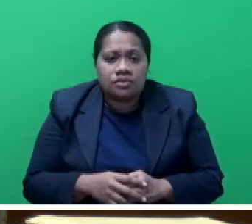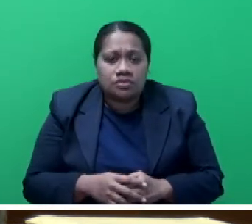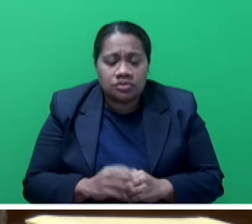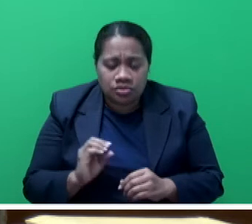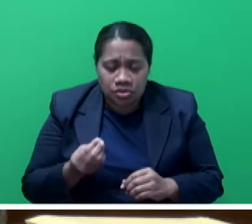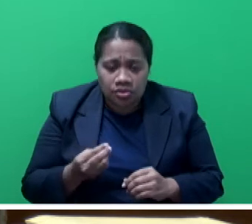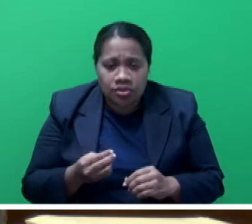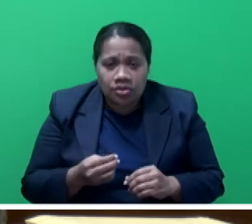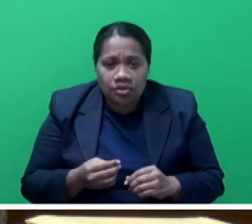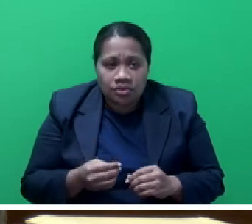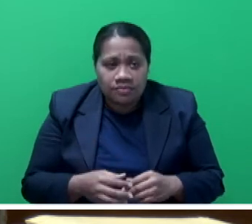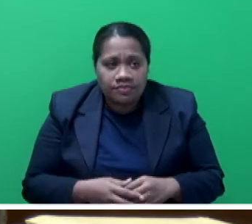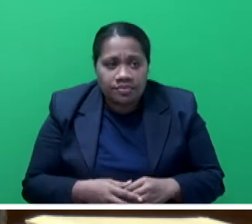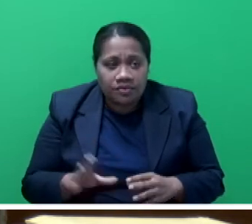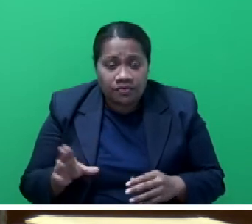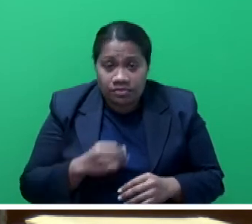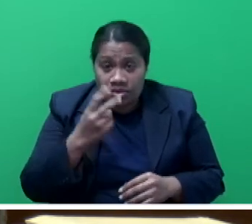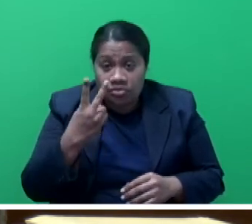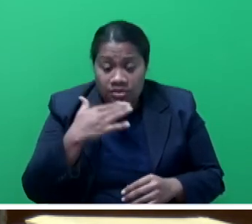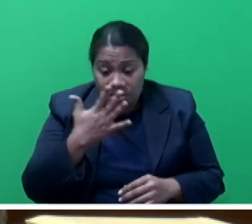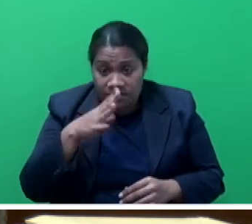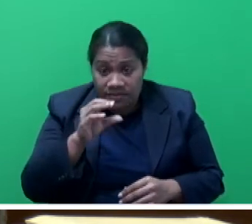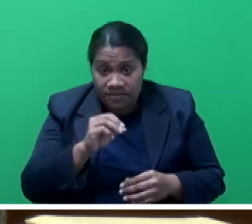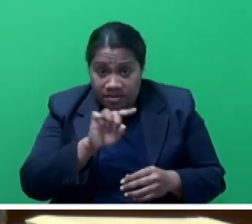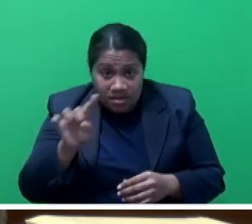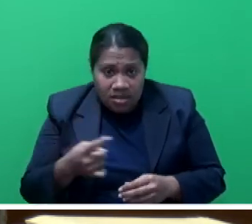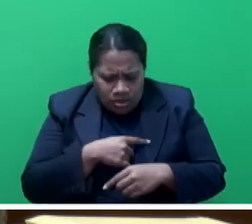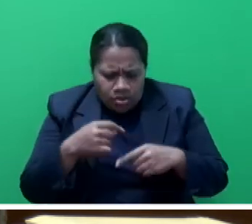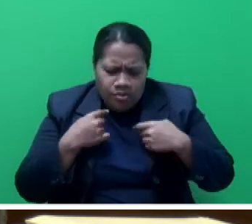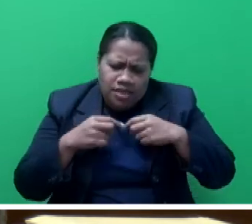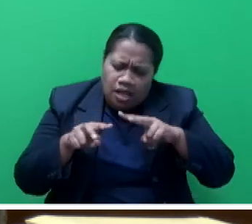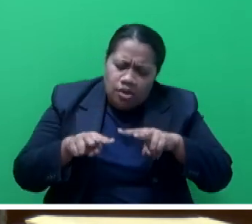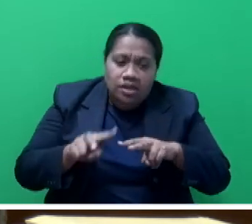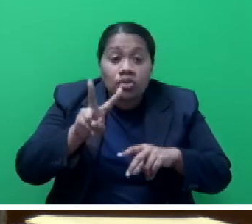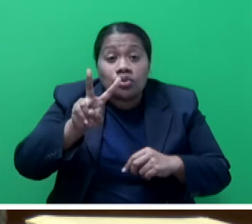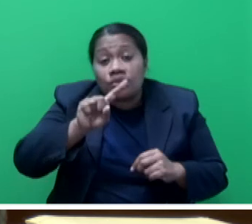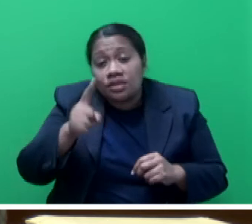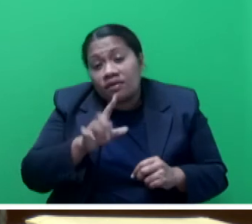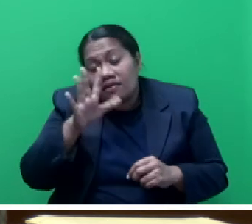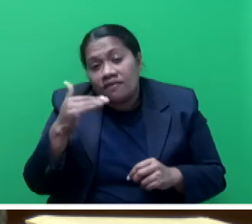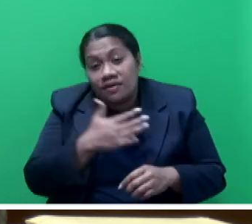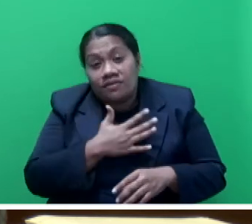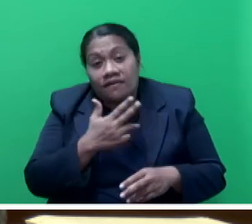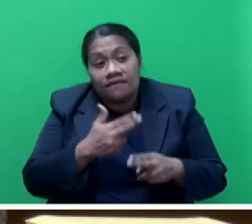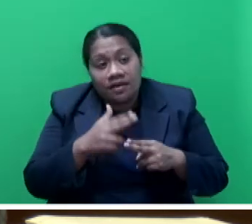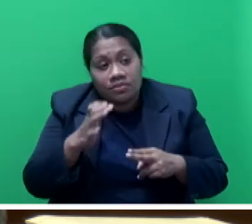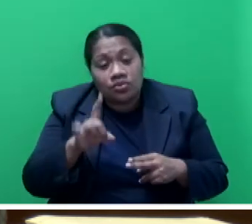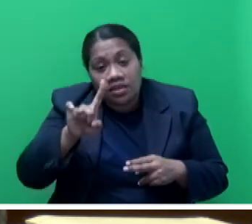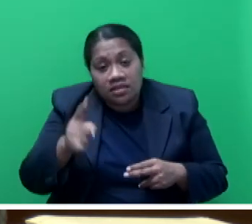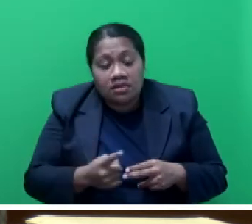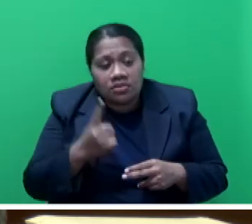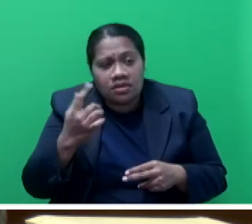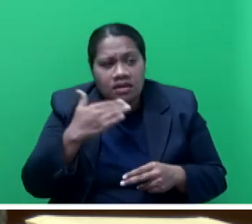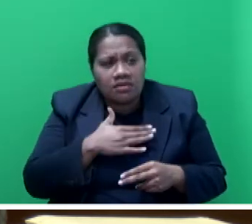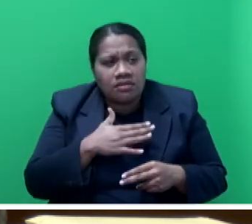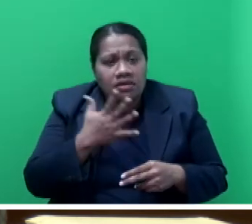say, from the 250,000, we are looking at 2,500 farmers, 1,150 has been